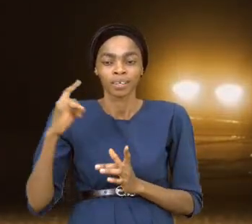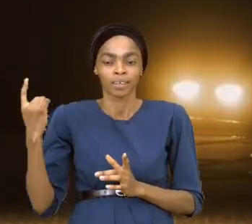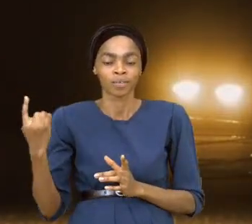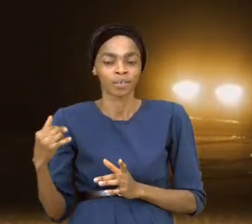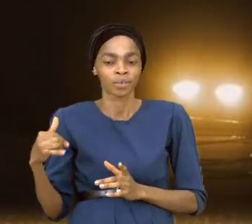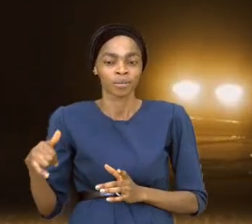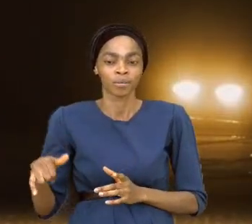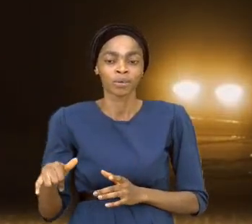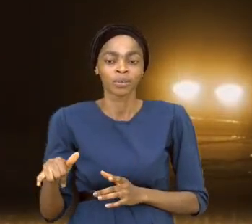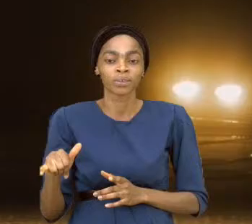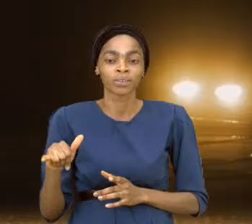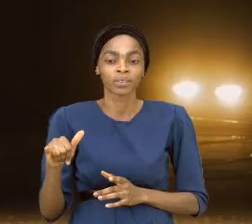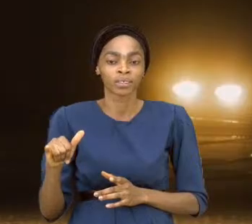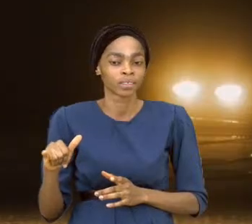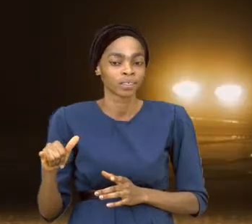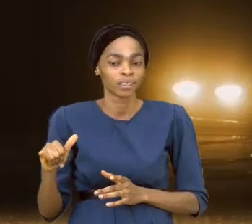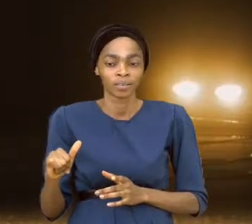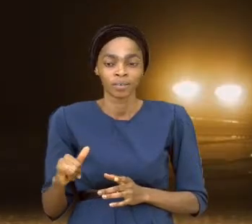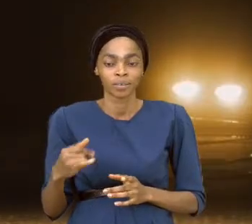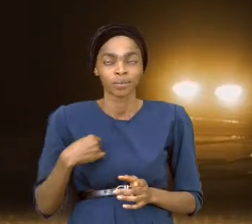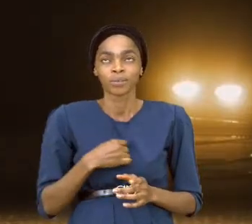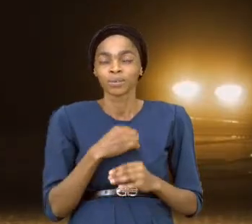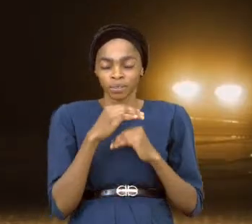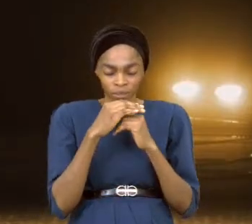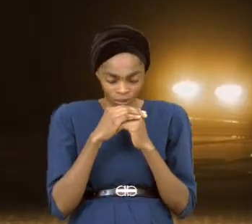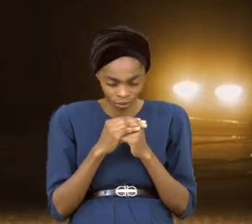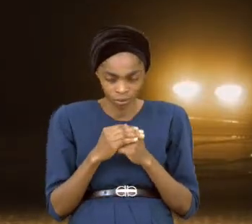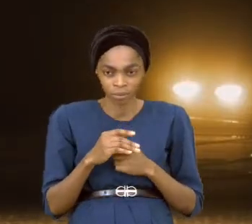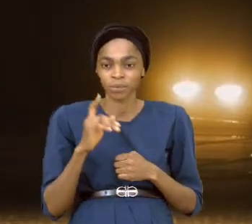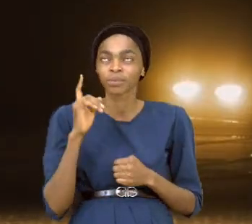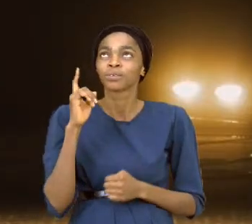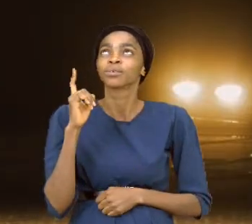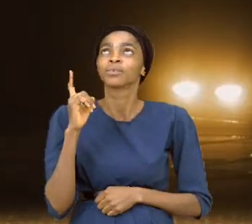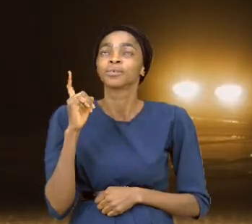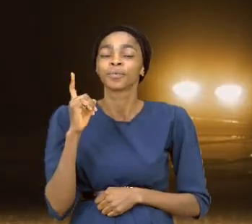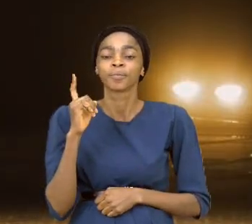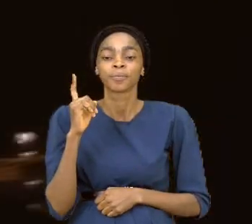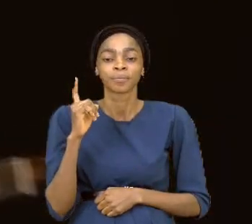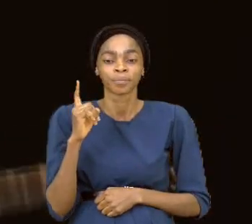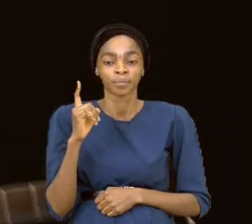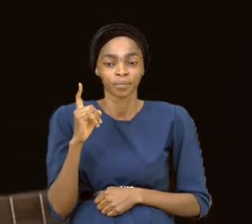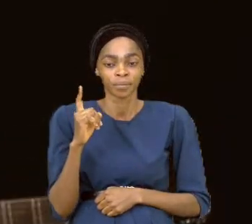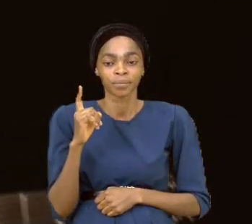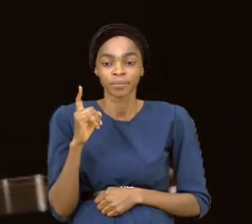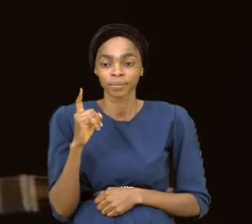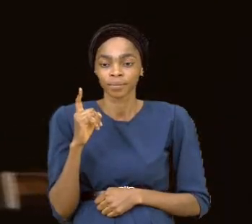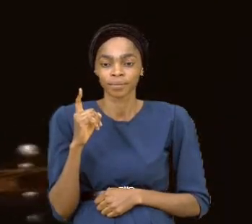Jesus, evermore. We worship you.